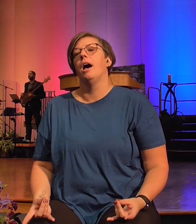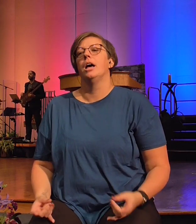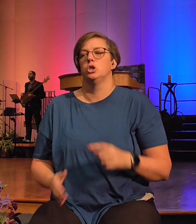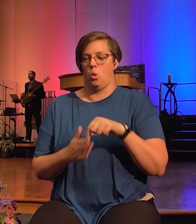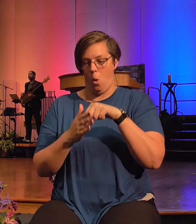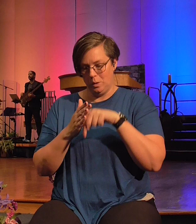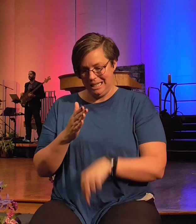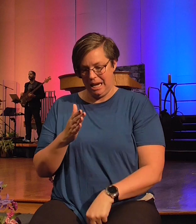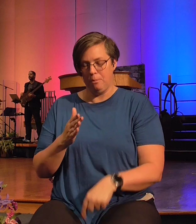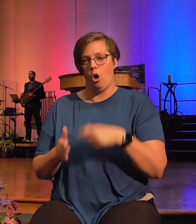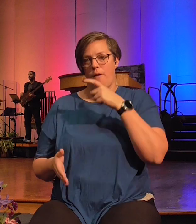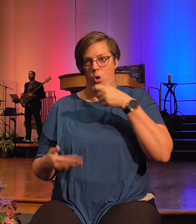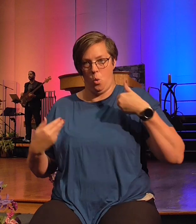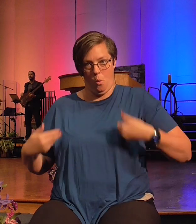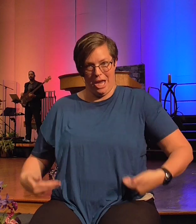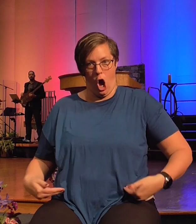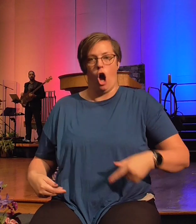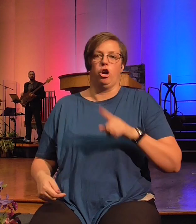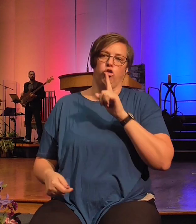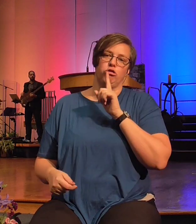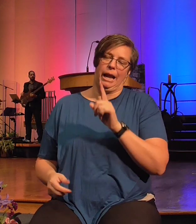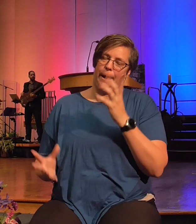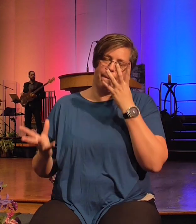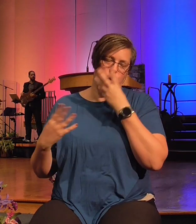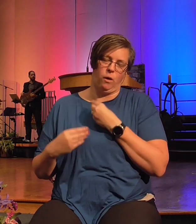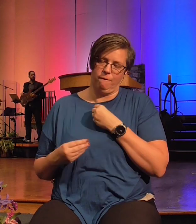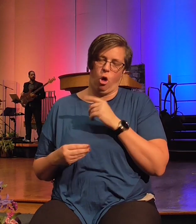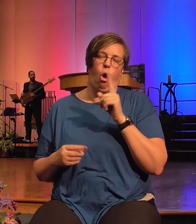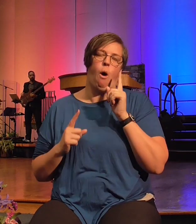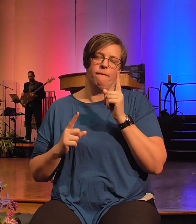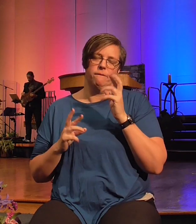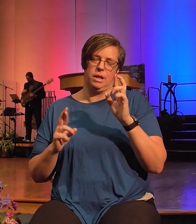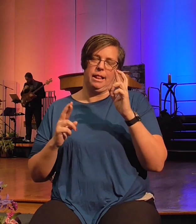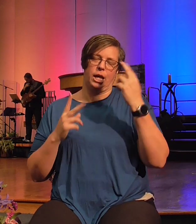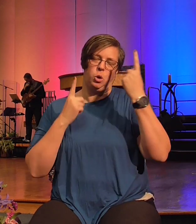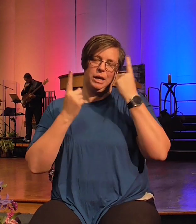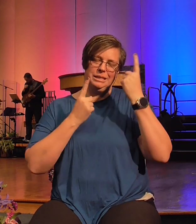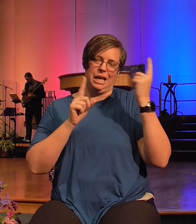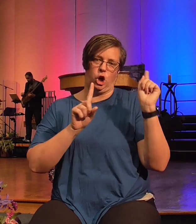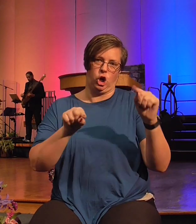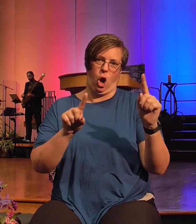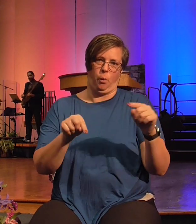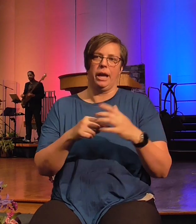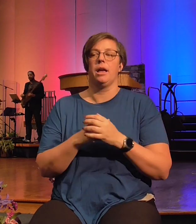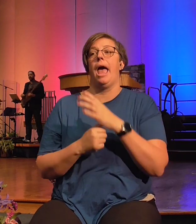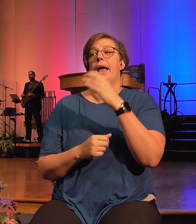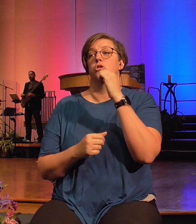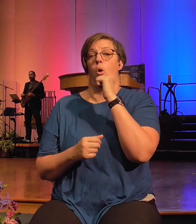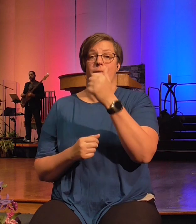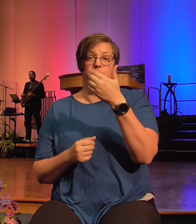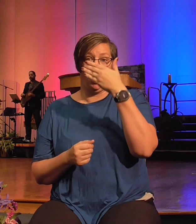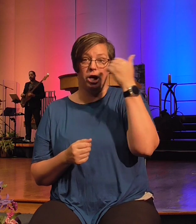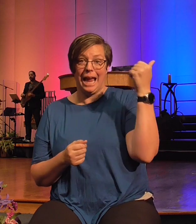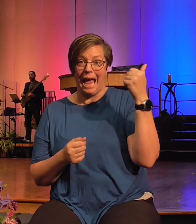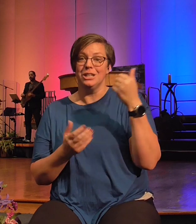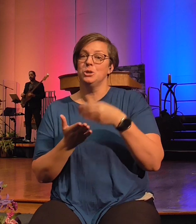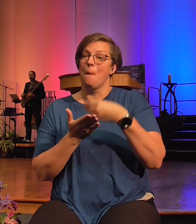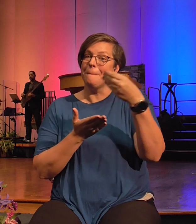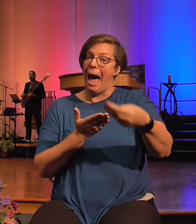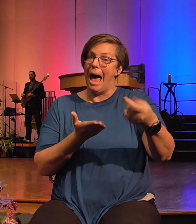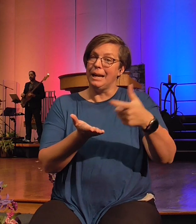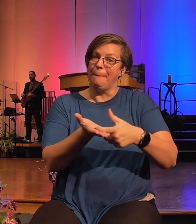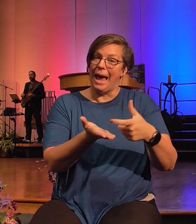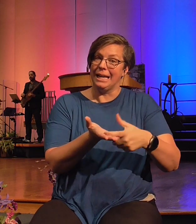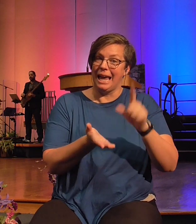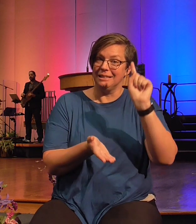just a lovely service, so we hope that you will consider attending that. And don't forget to get a pancake or two out there with the kids